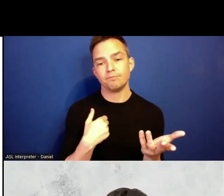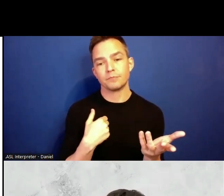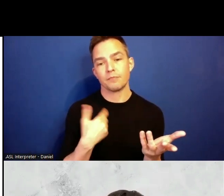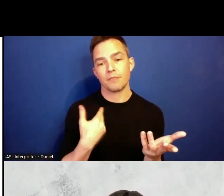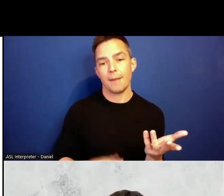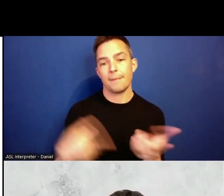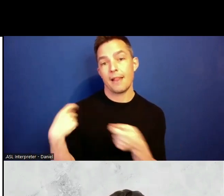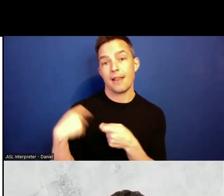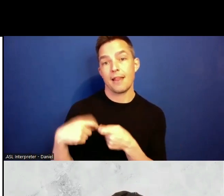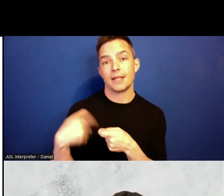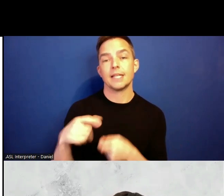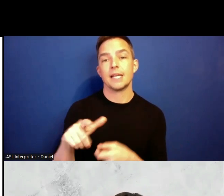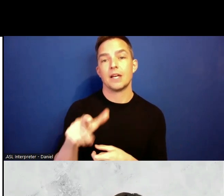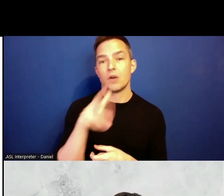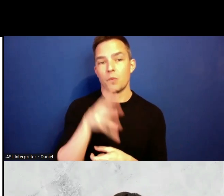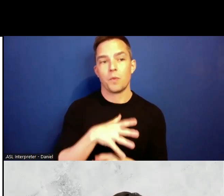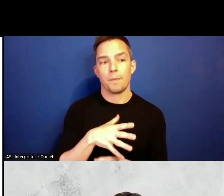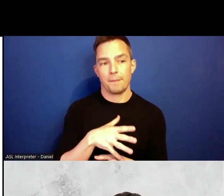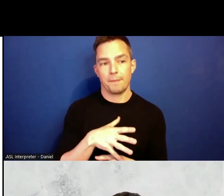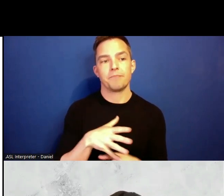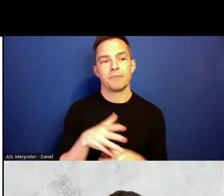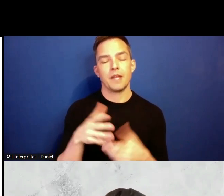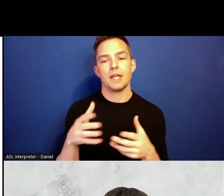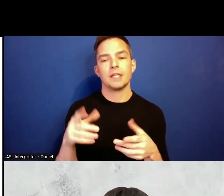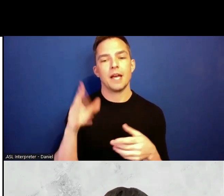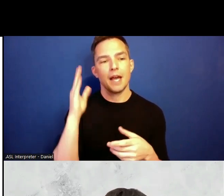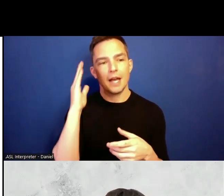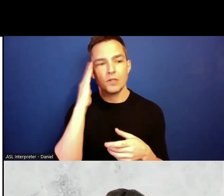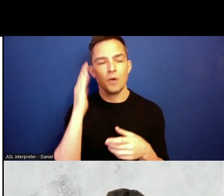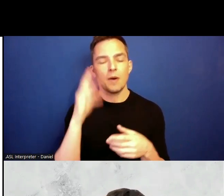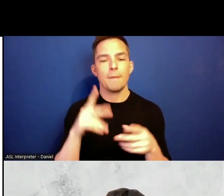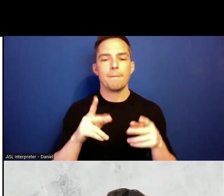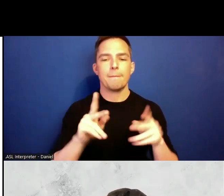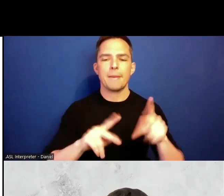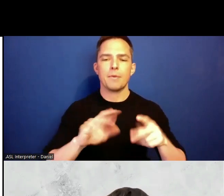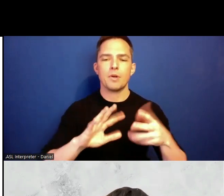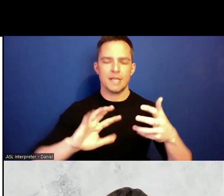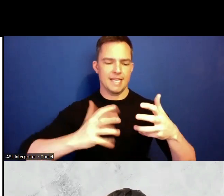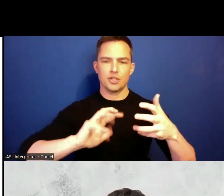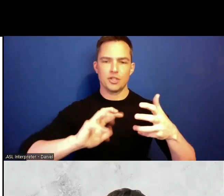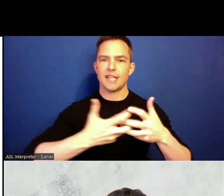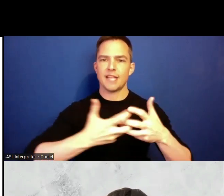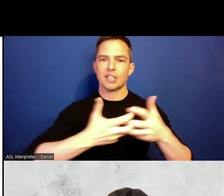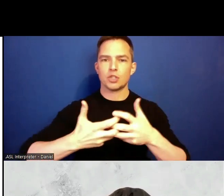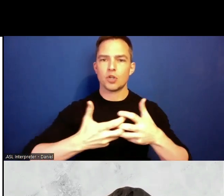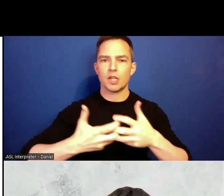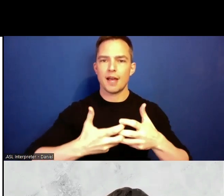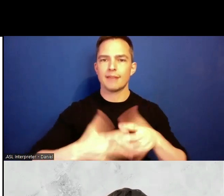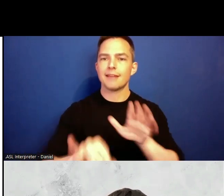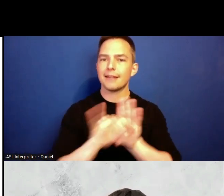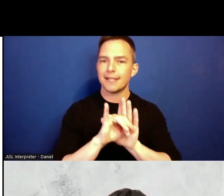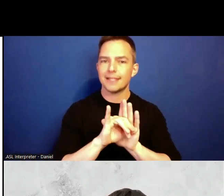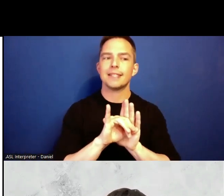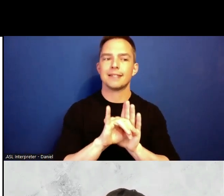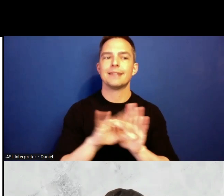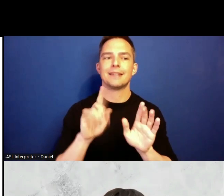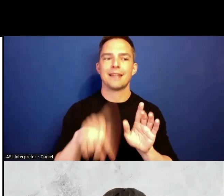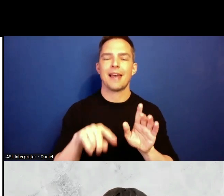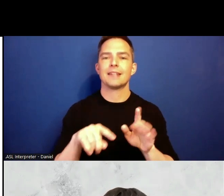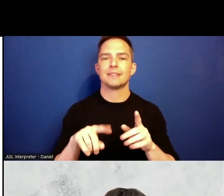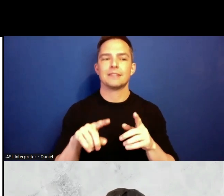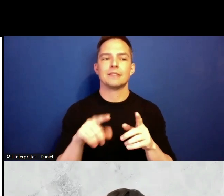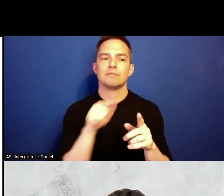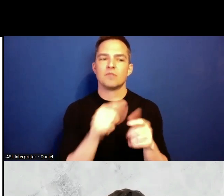Latina, and we know that people with intersectionalized identities tend to be the